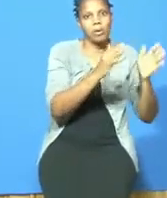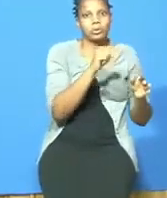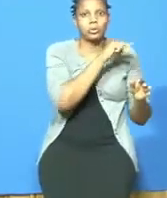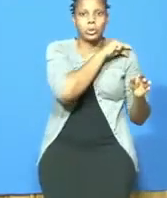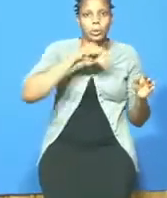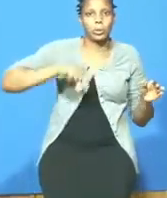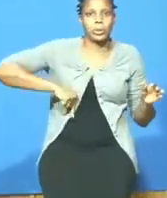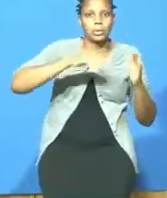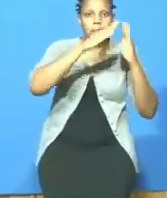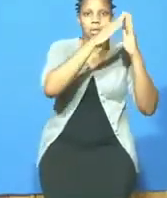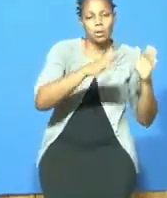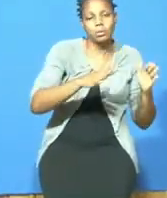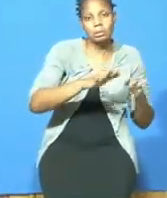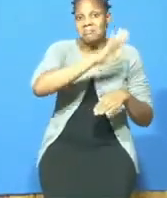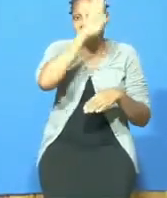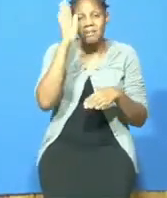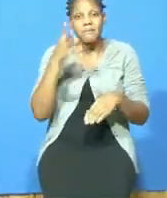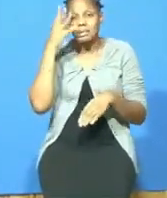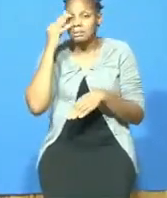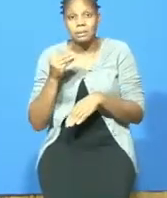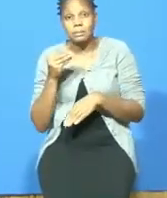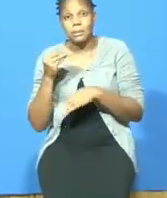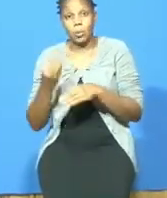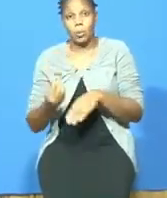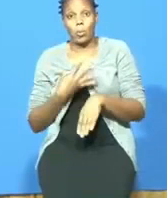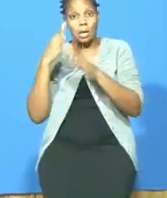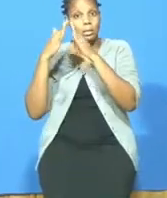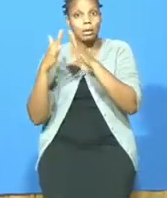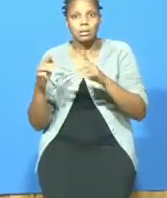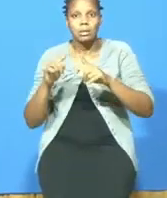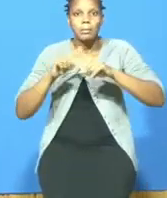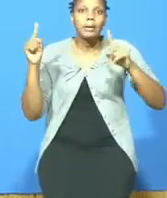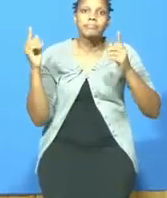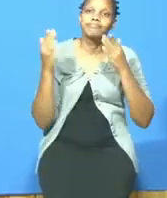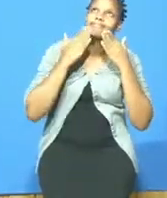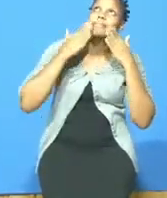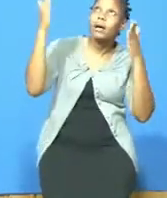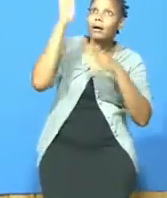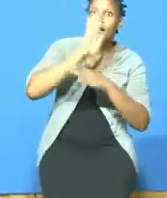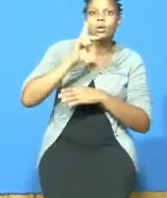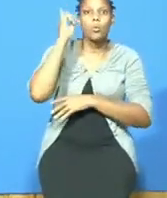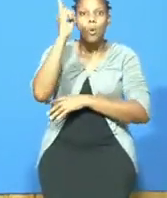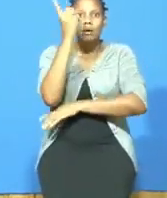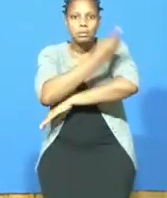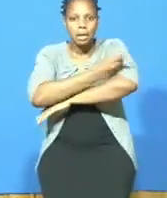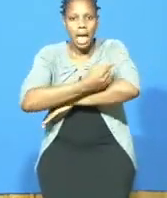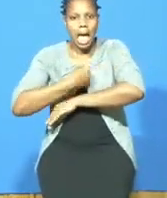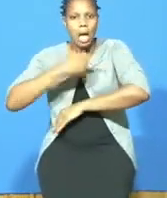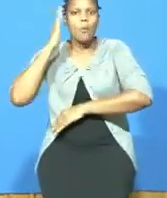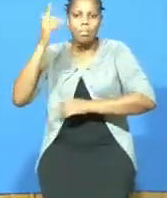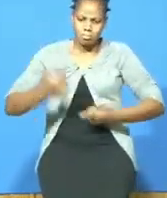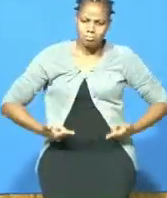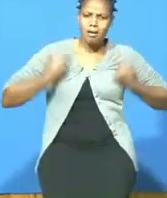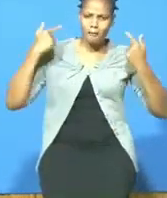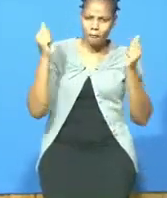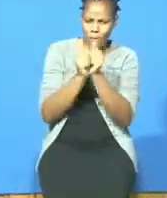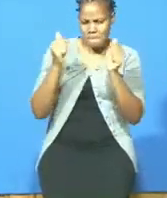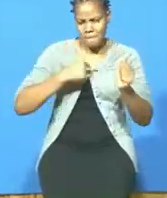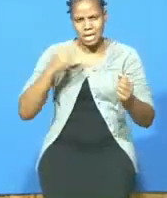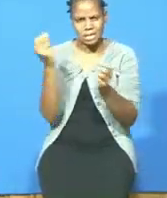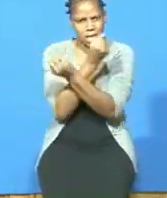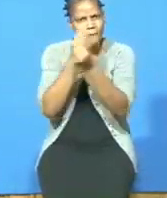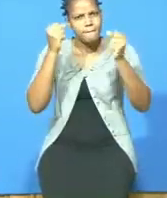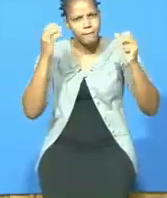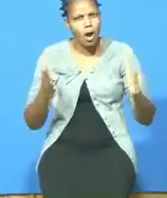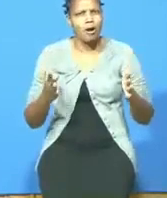the White House. But praise be to God, one day I shall live with my Savior. I shall live with